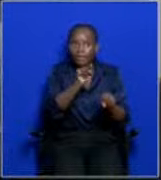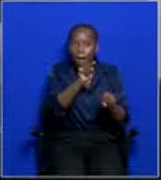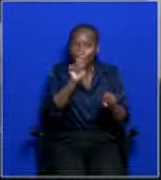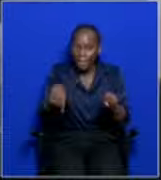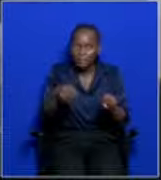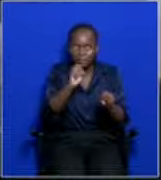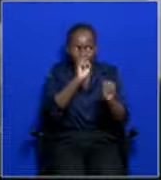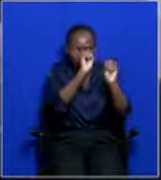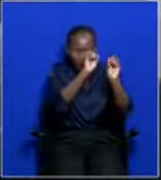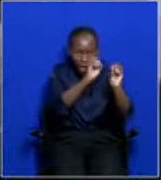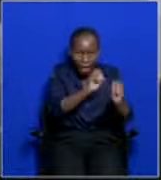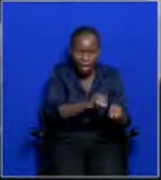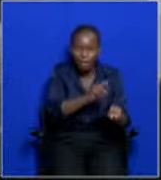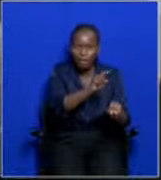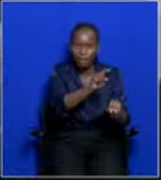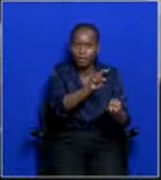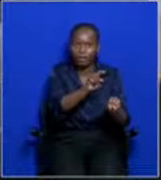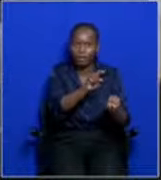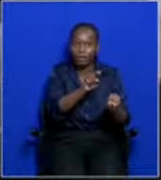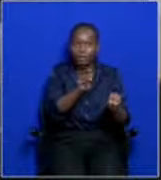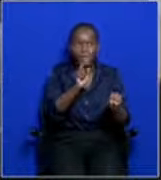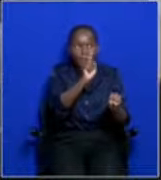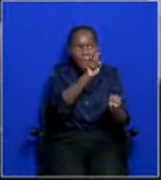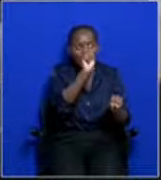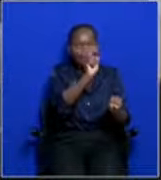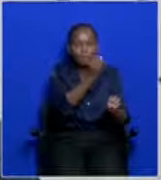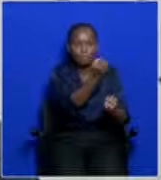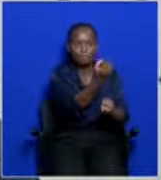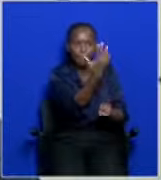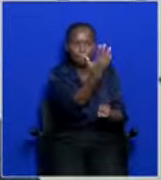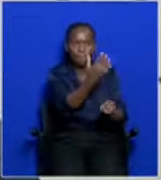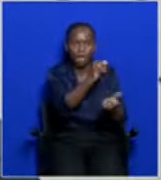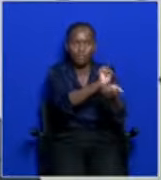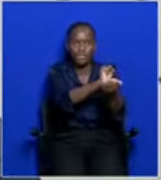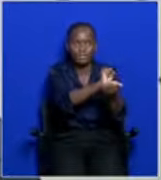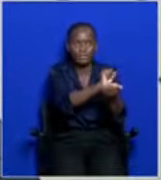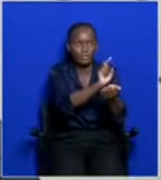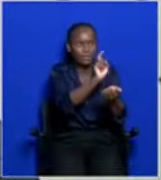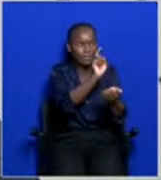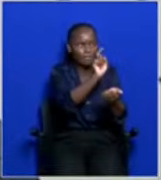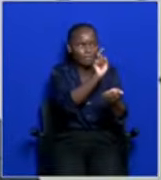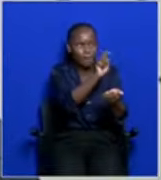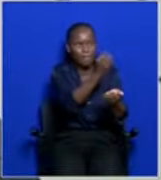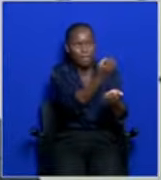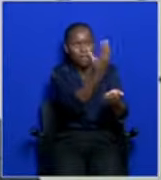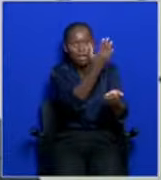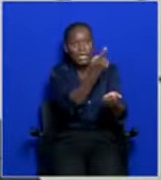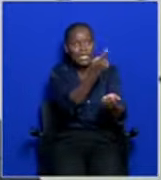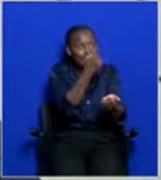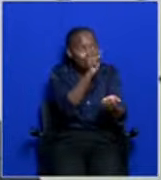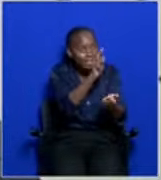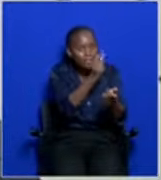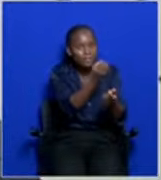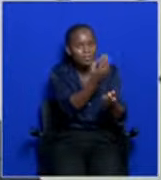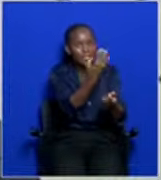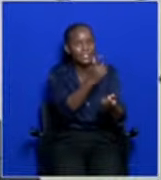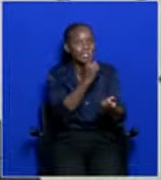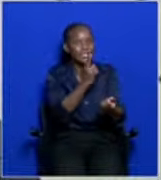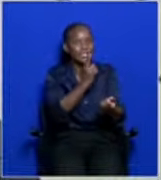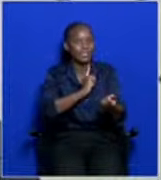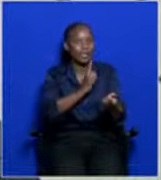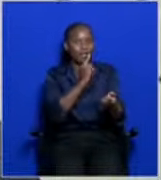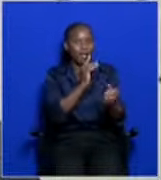when I click arrest, it will say this matter is completed on the system. That system is called flow-centric.